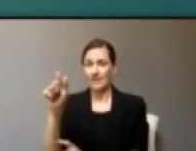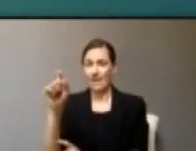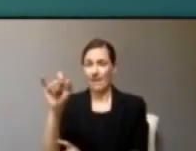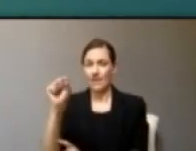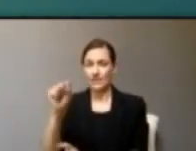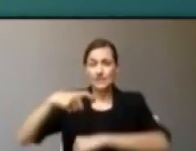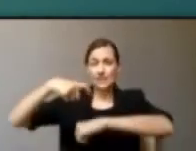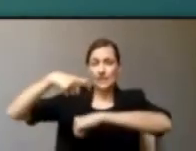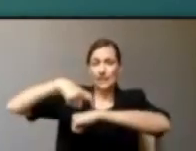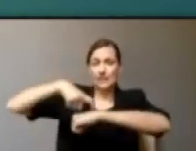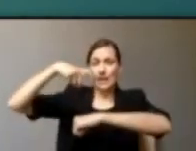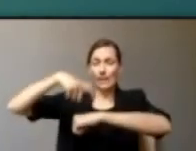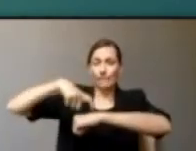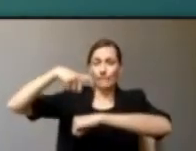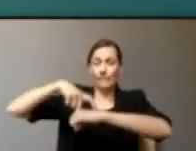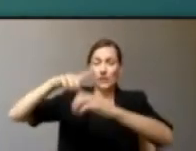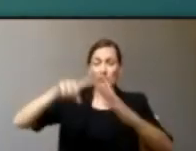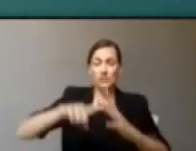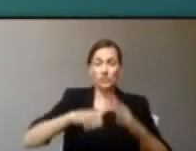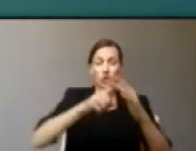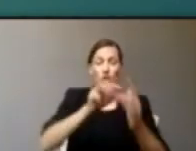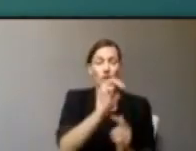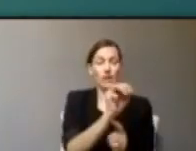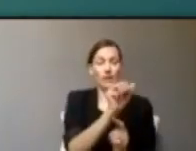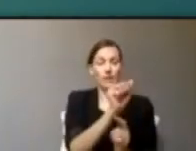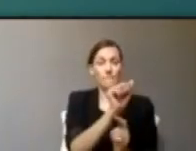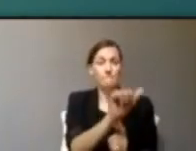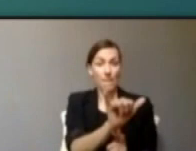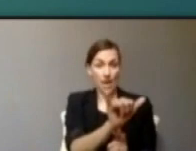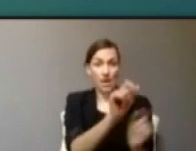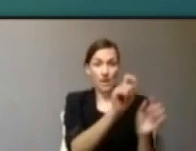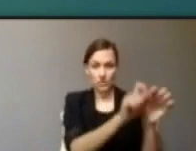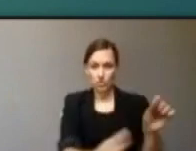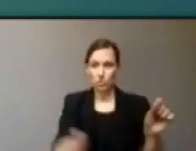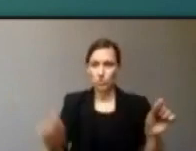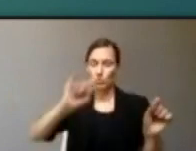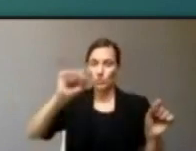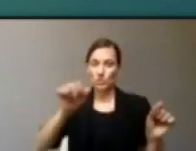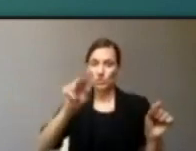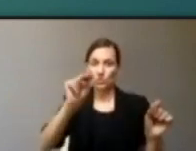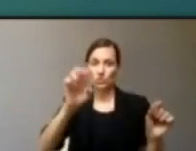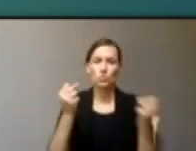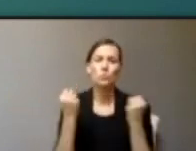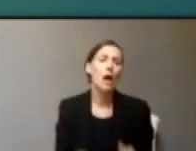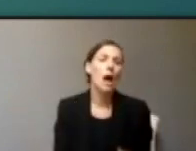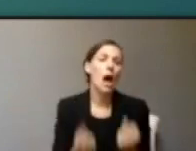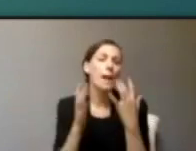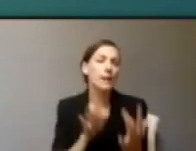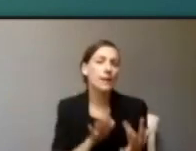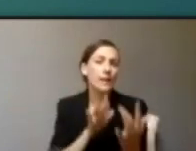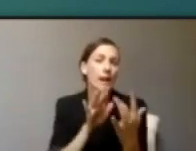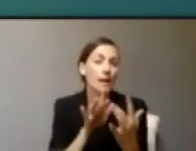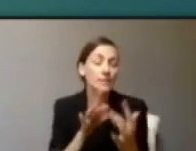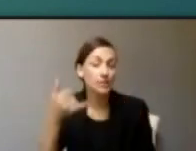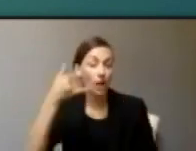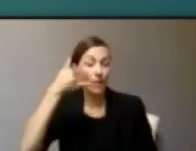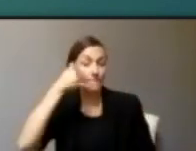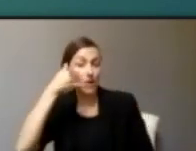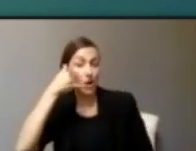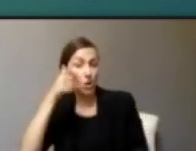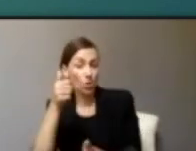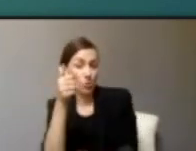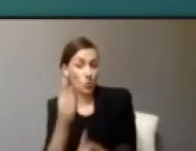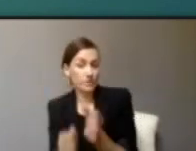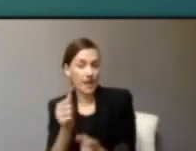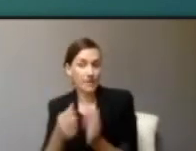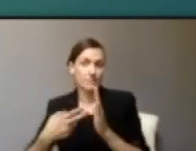time starting in May and going to early June, and then the number of contacts either by phone or text. And you can see that we're getting a high